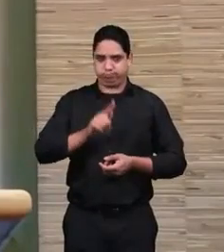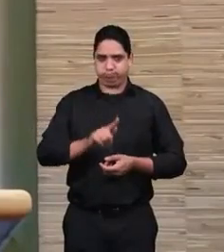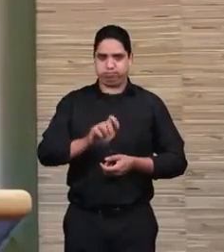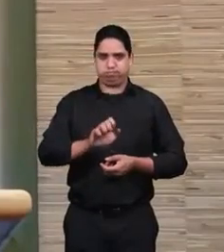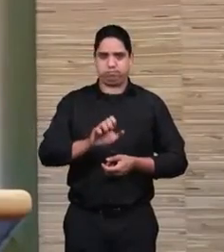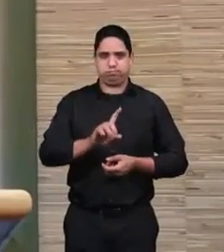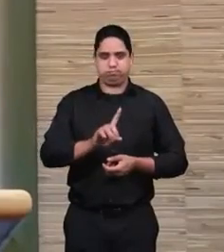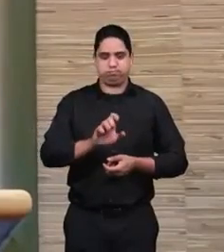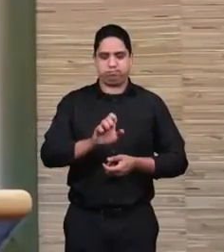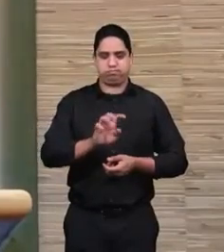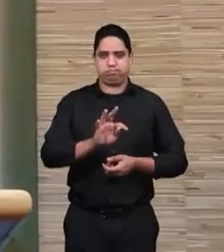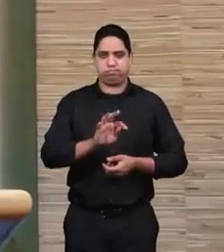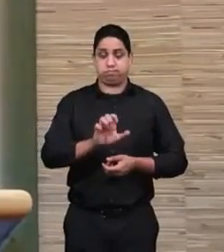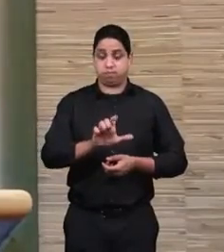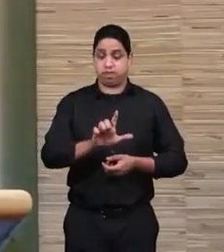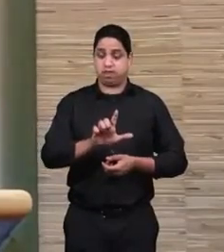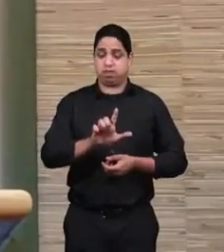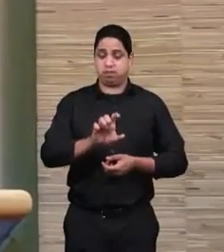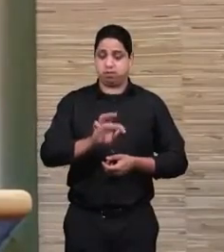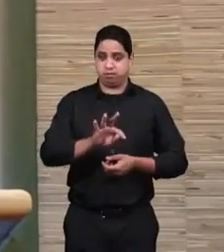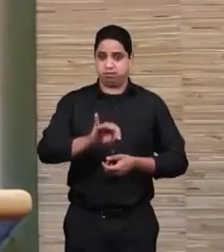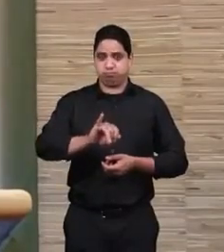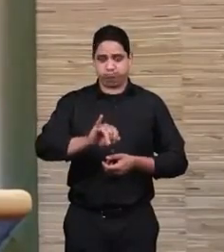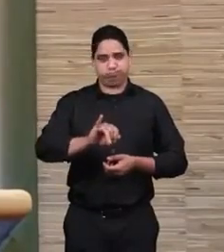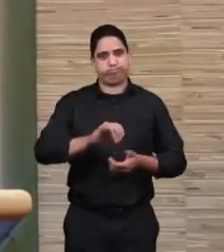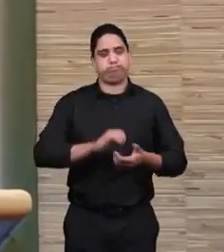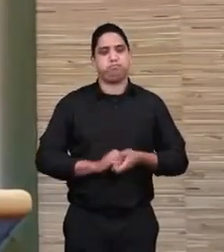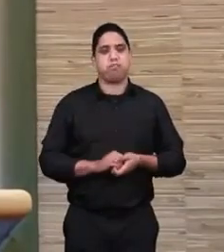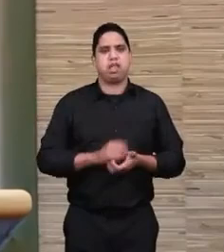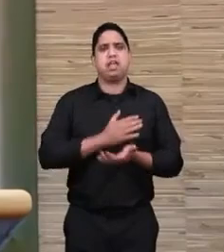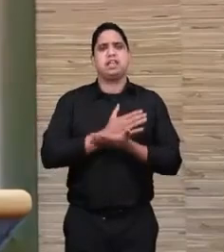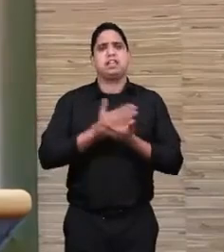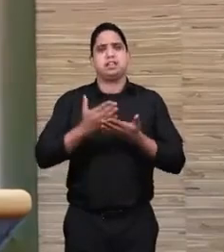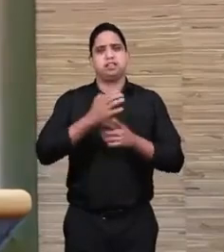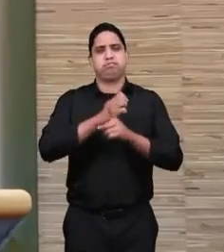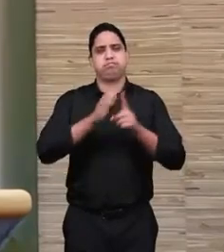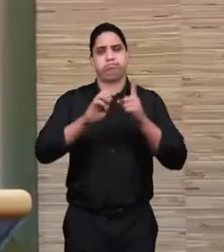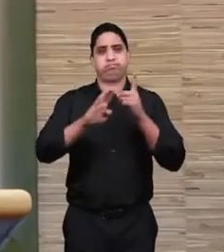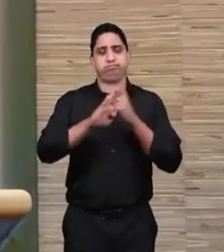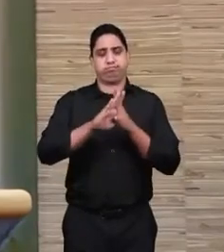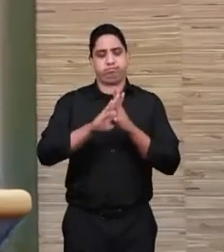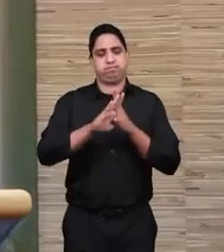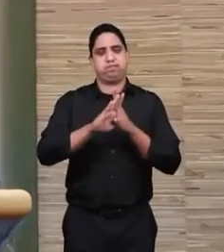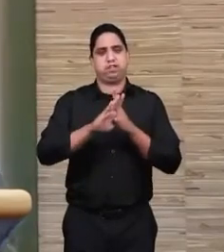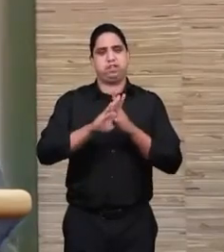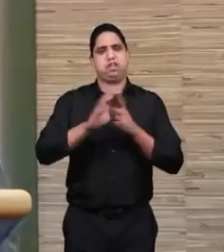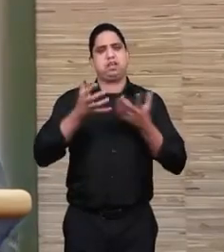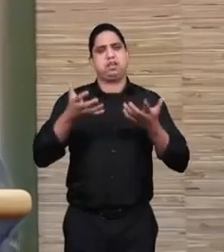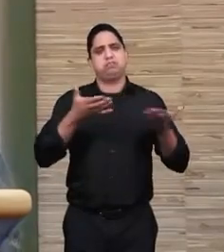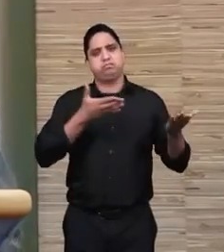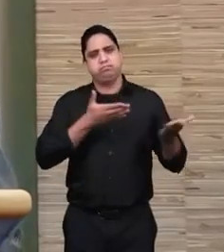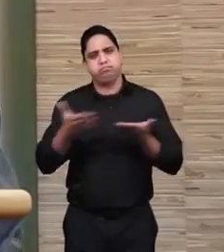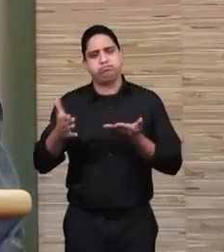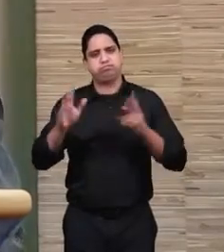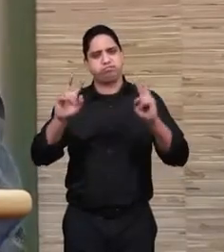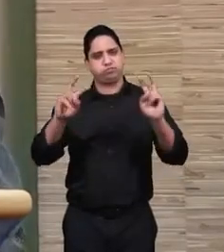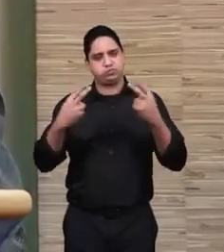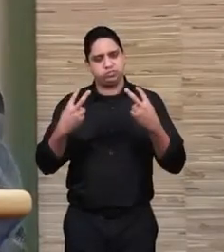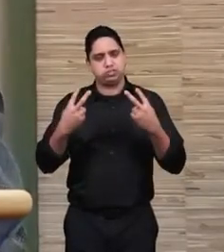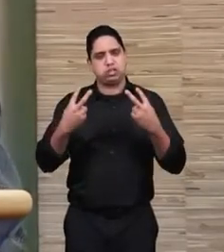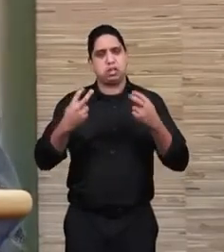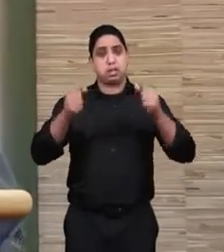we want to greet all those who are following us or listening to us with the holy peace of the Lord.